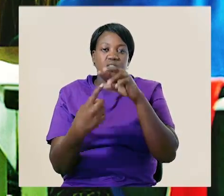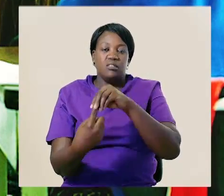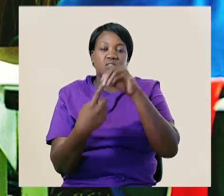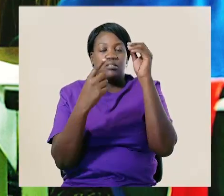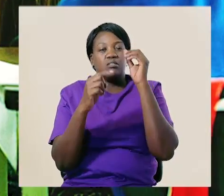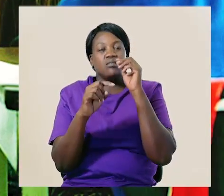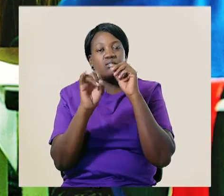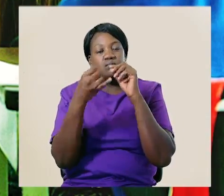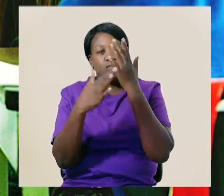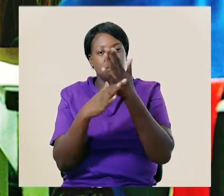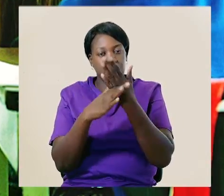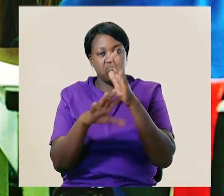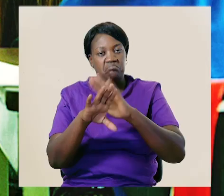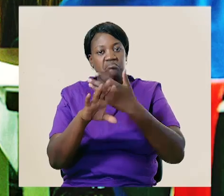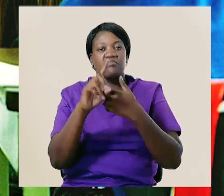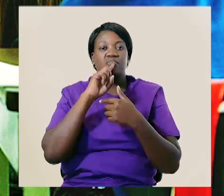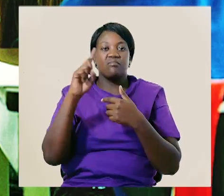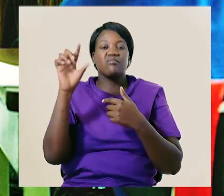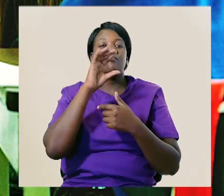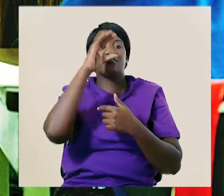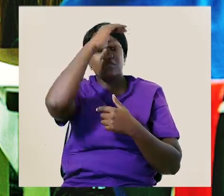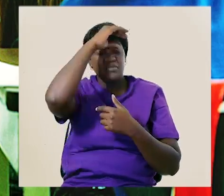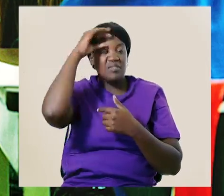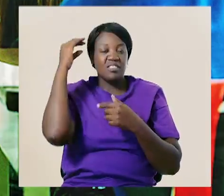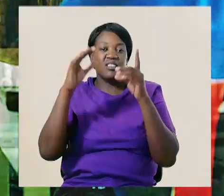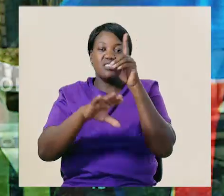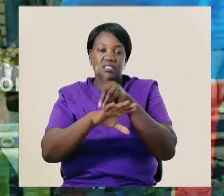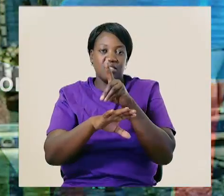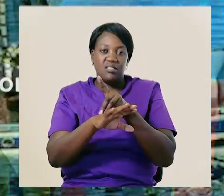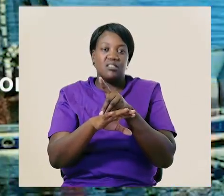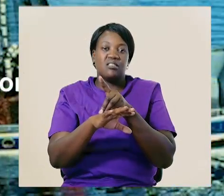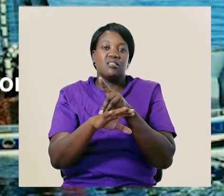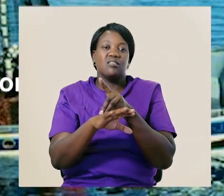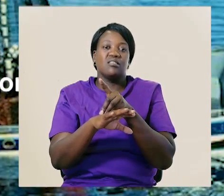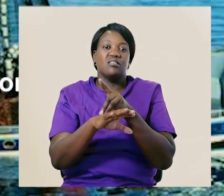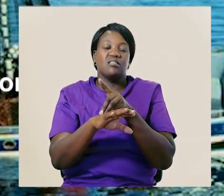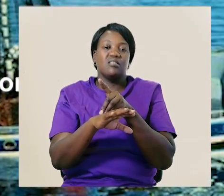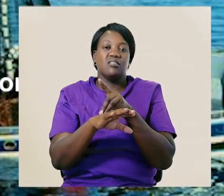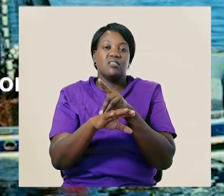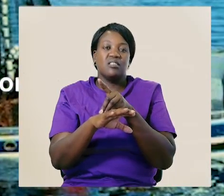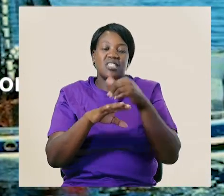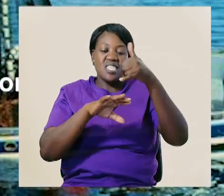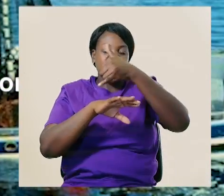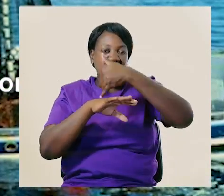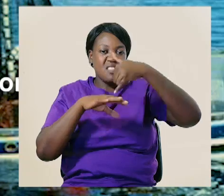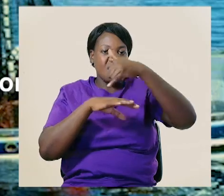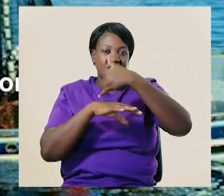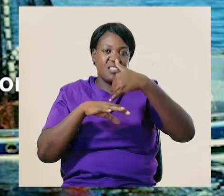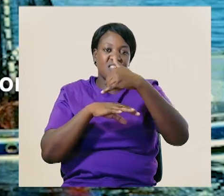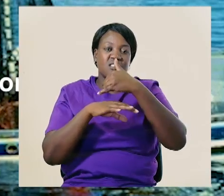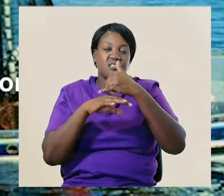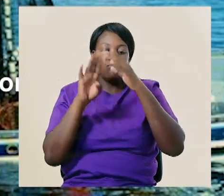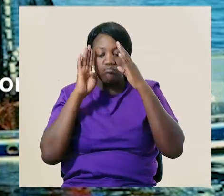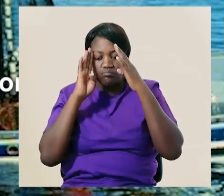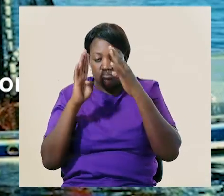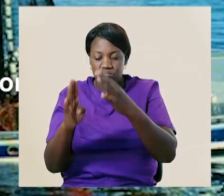For example, a teacher, nurse, doctor. Region. A particular area can concentrate